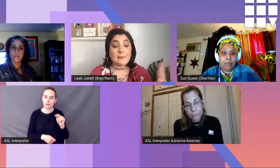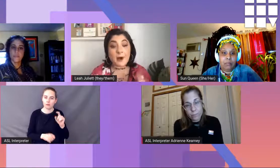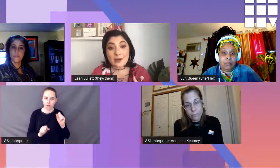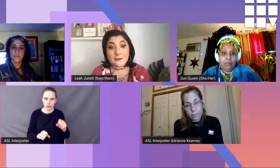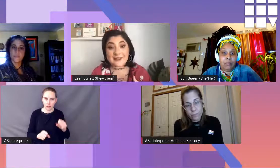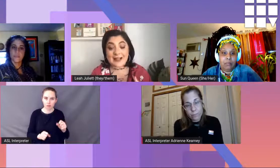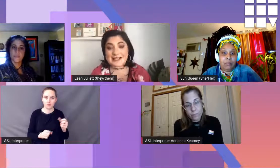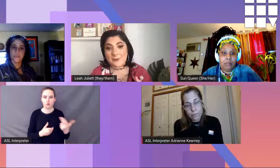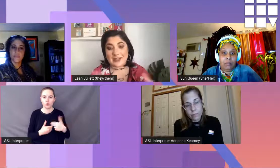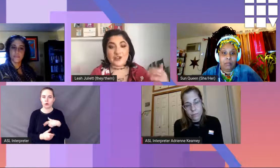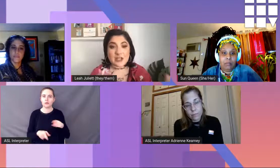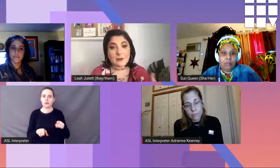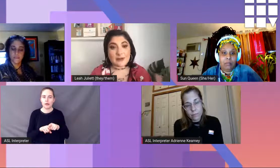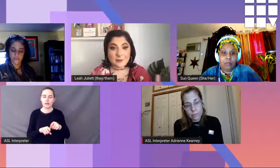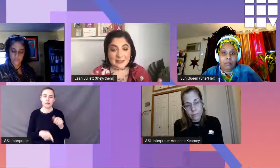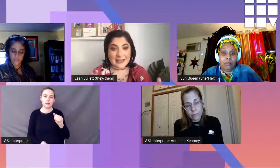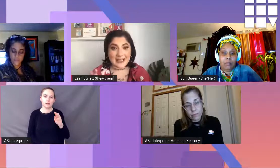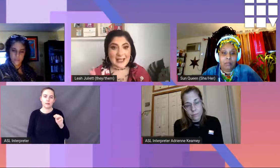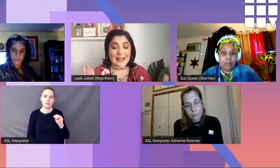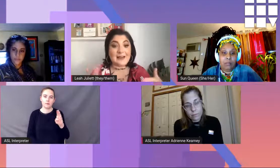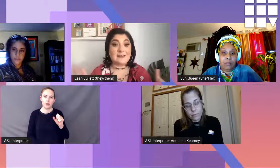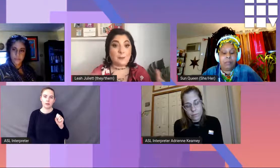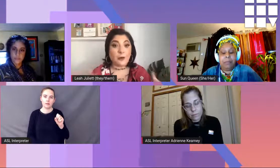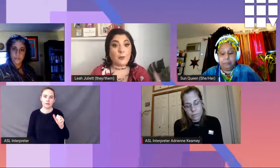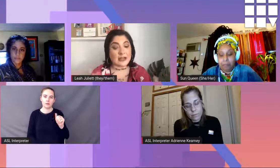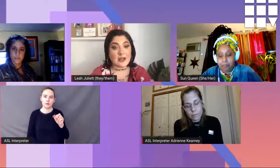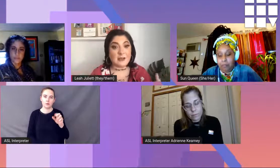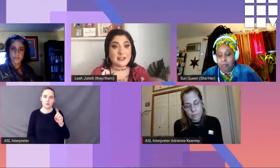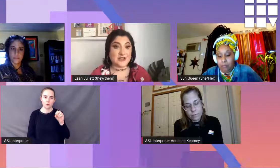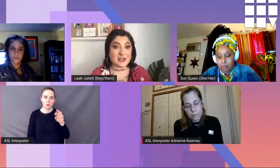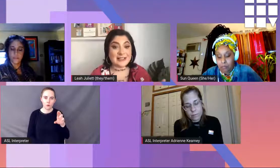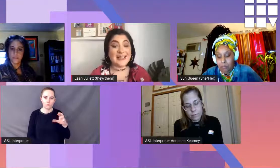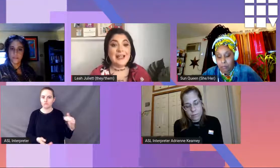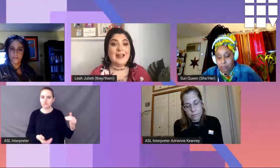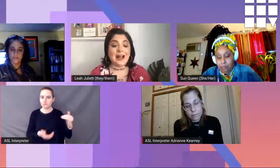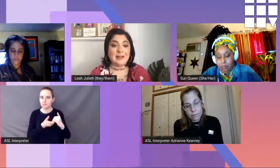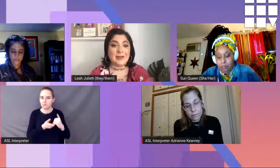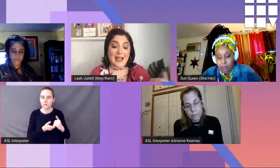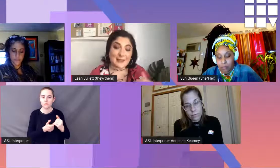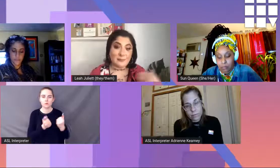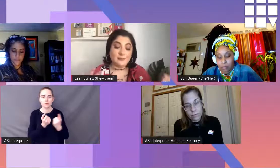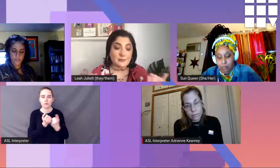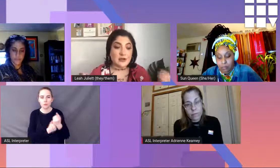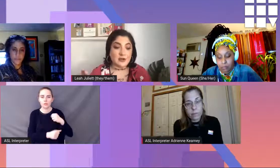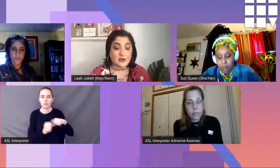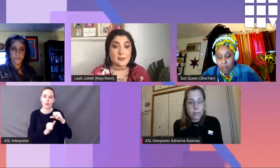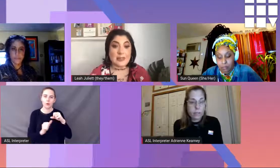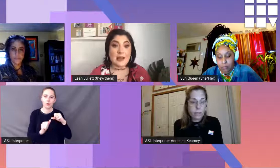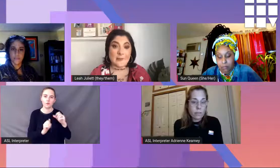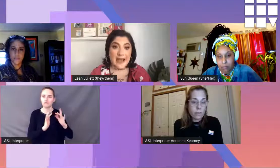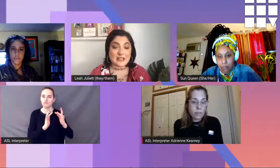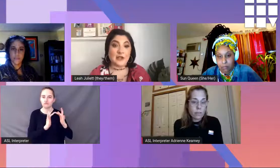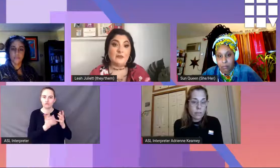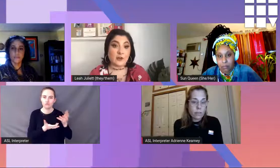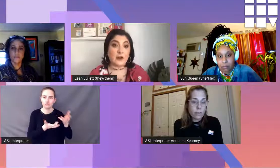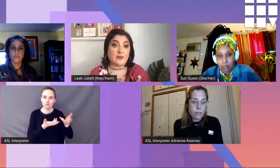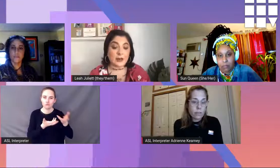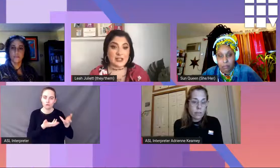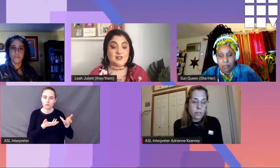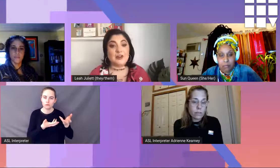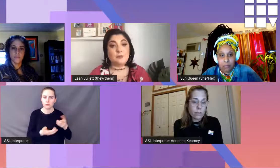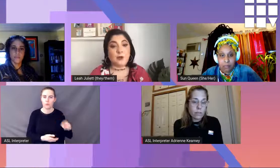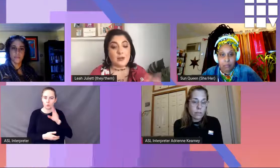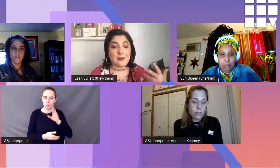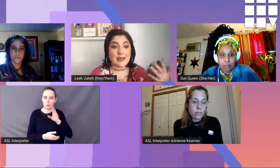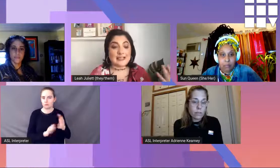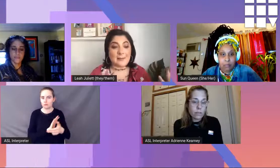can partner with us and we could share resources and kind of support one another digitally. And you would be an ambassador for March